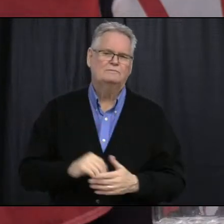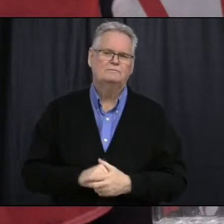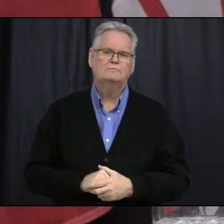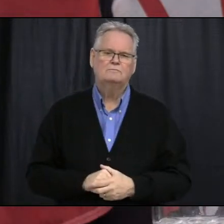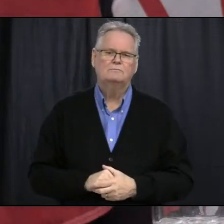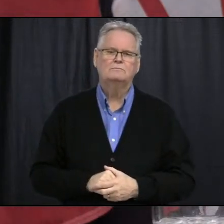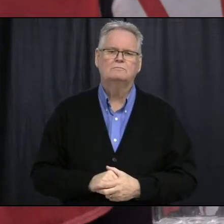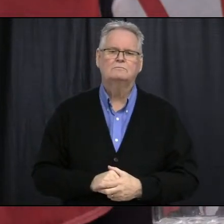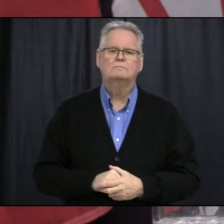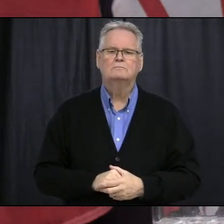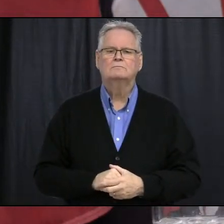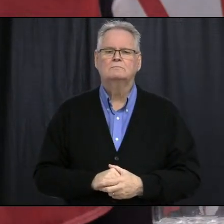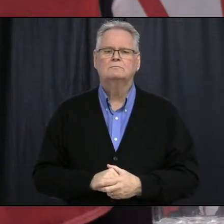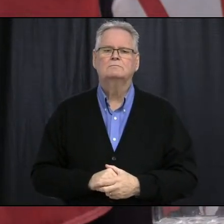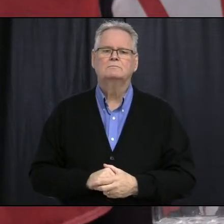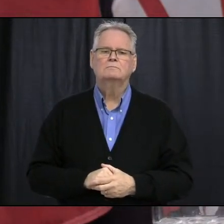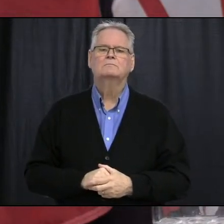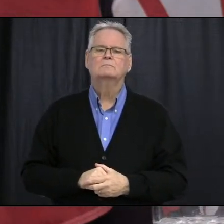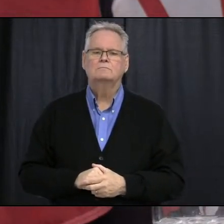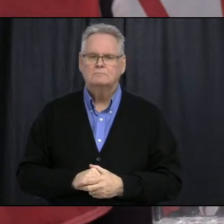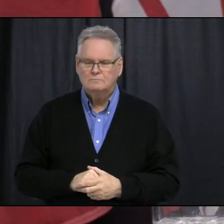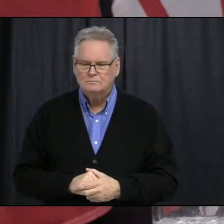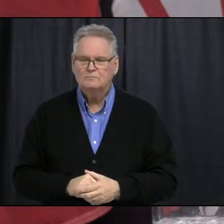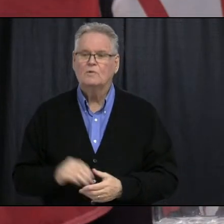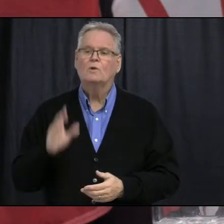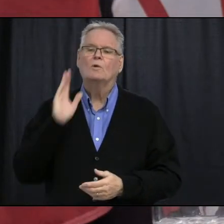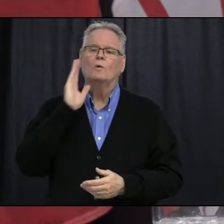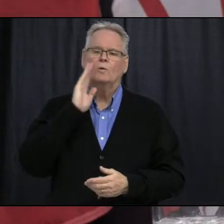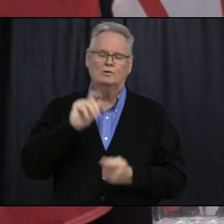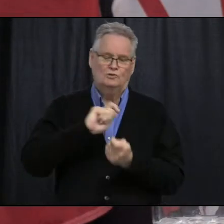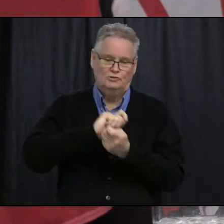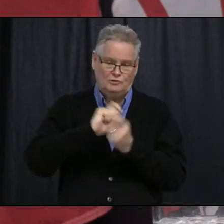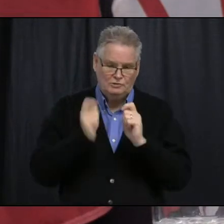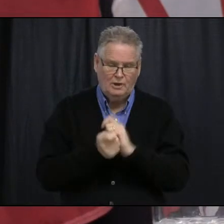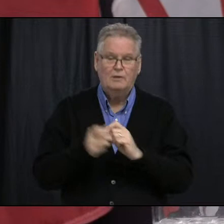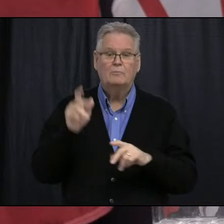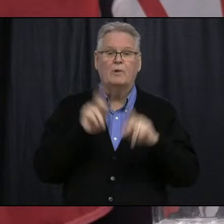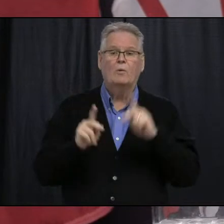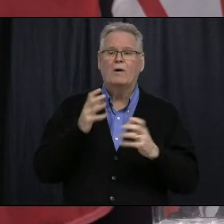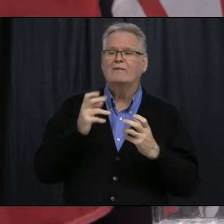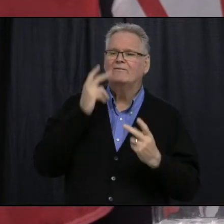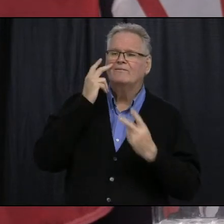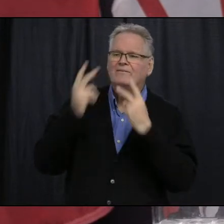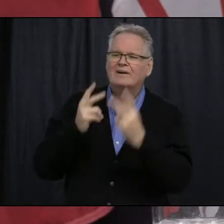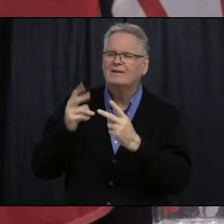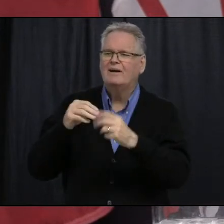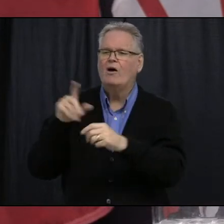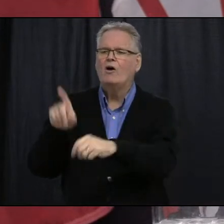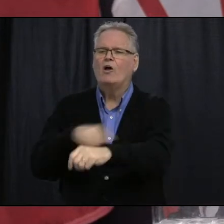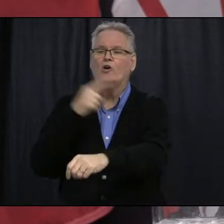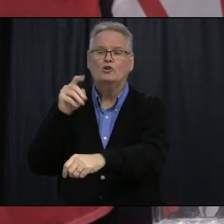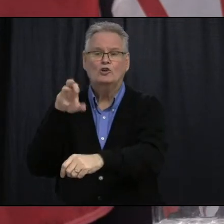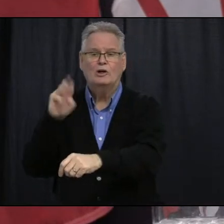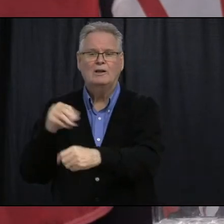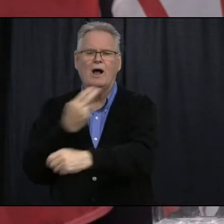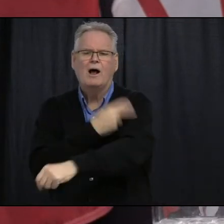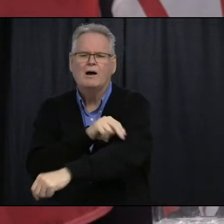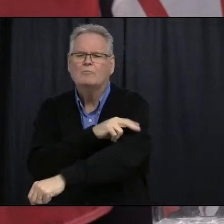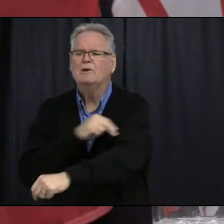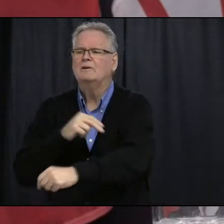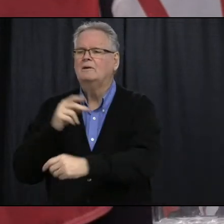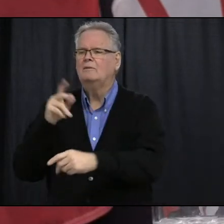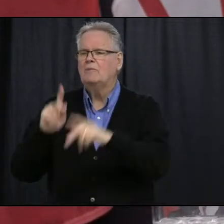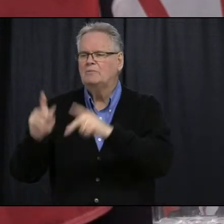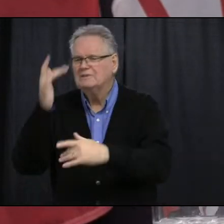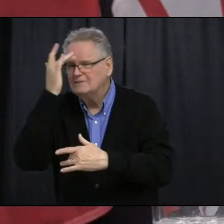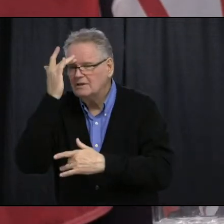Fitzgerald has referenced vaccination. We are ahead of where we had anticipated, and with additional Moderna coming this week, next week, and